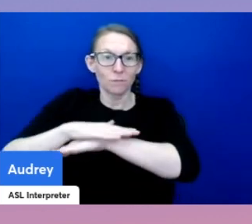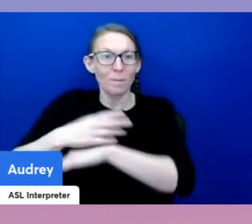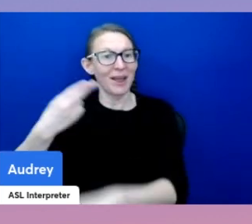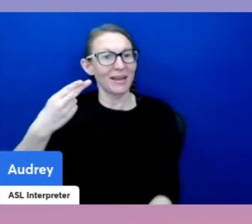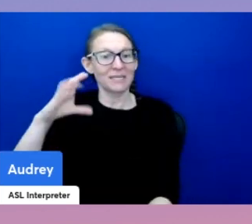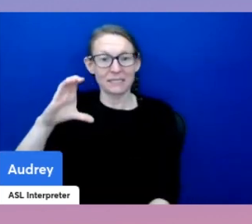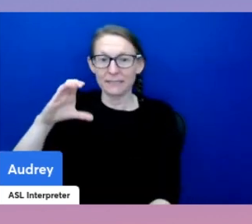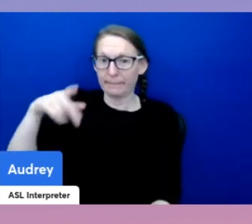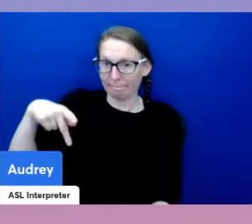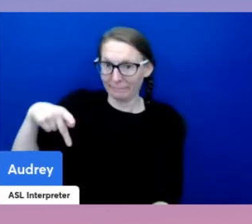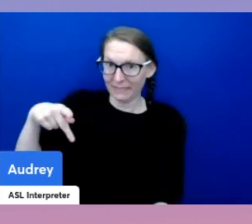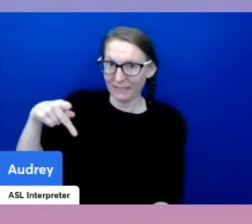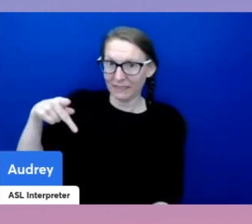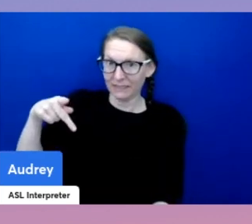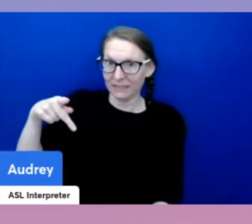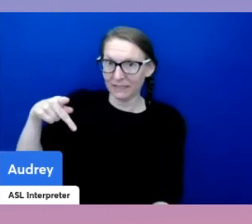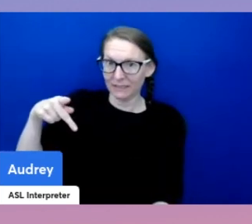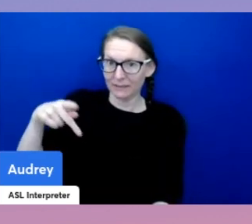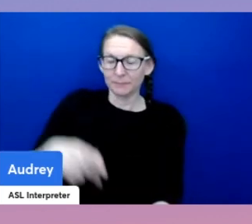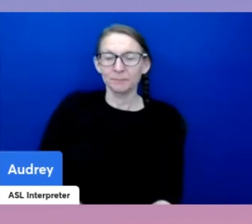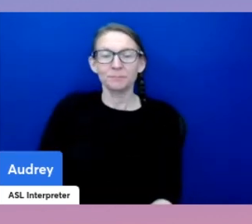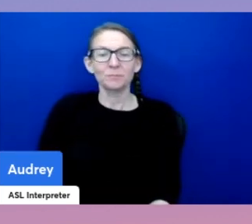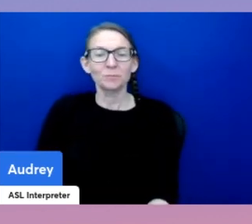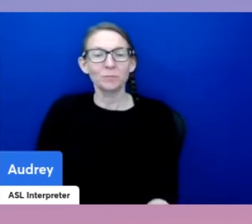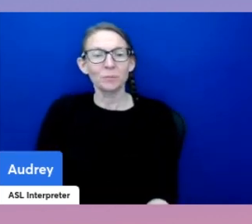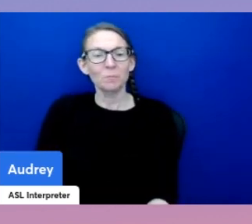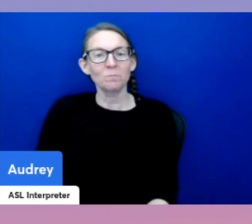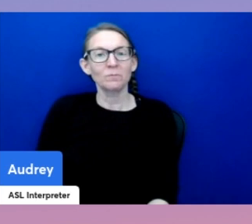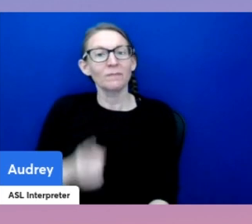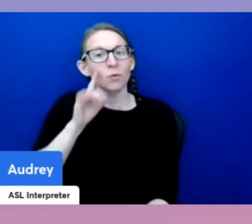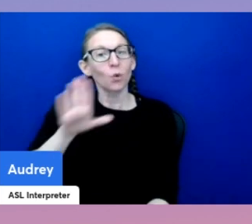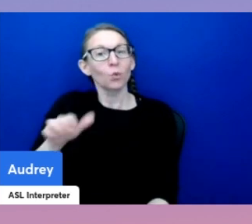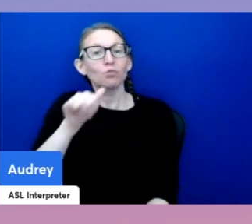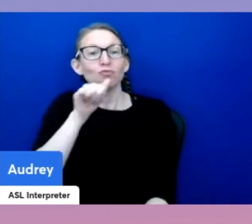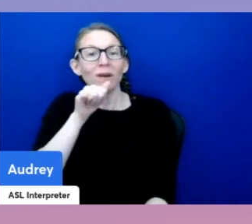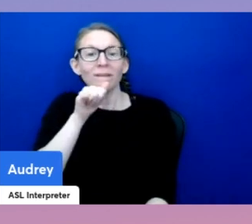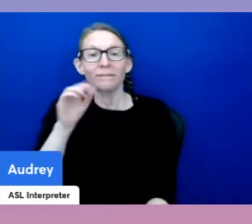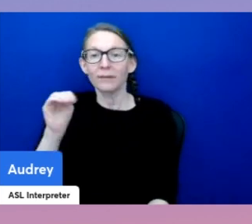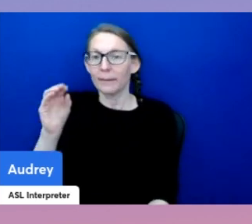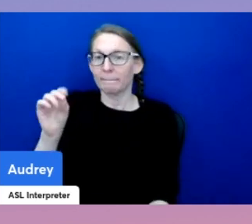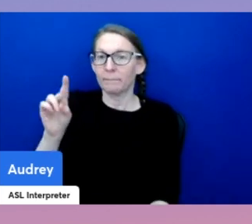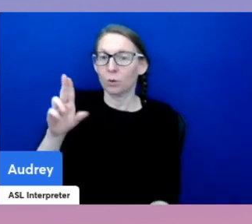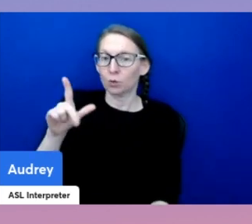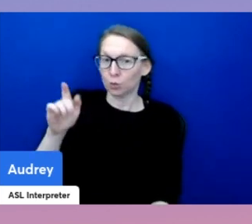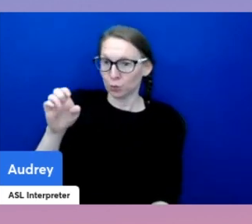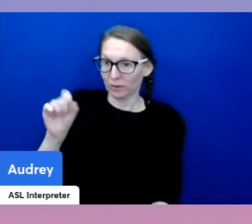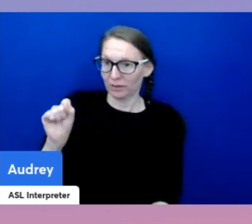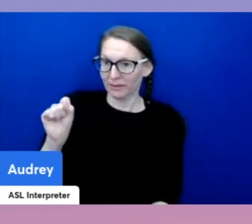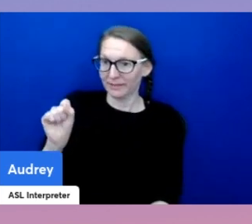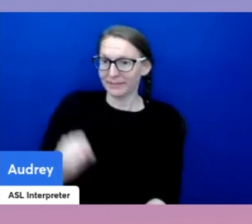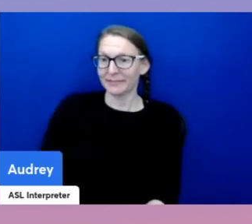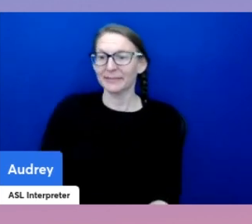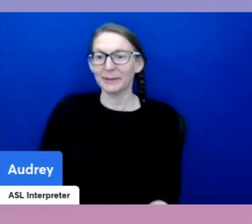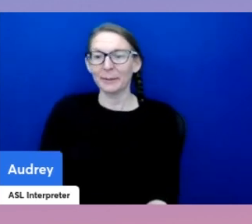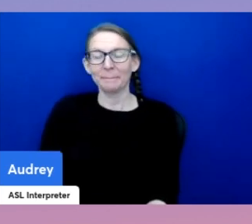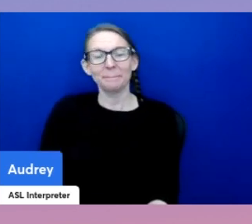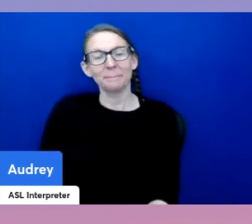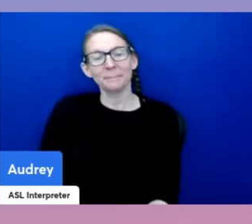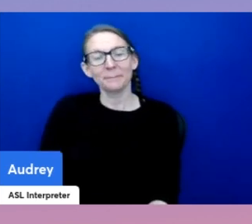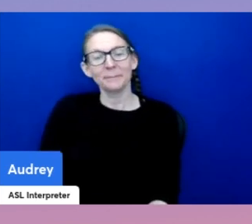only for private modules. So if you want to try to